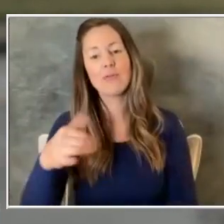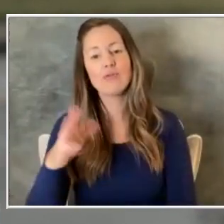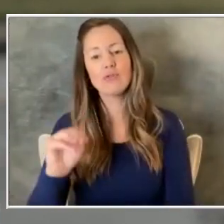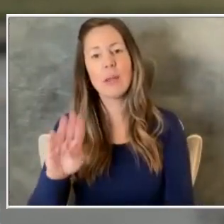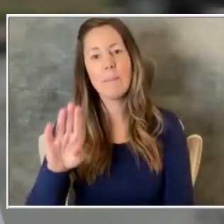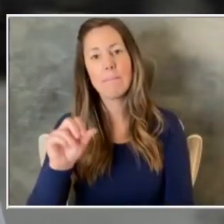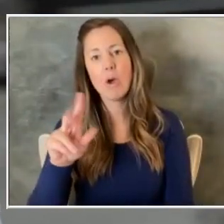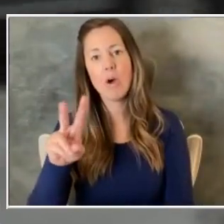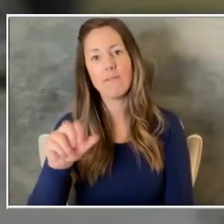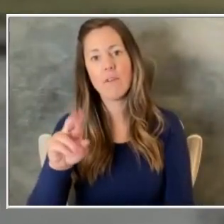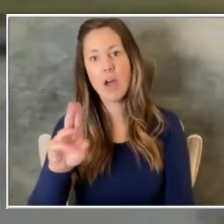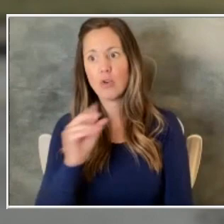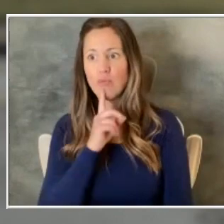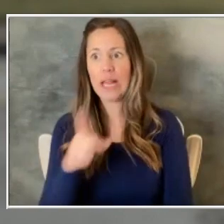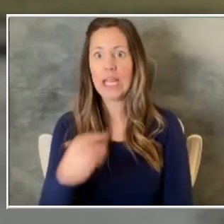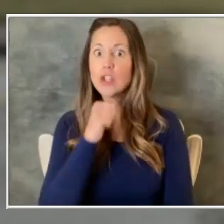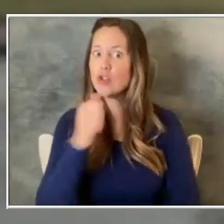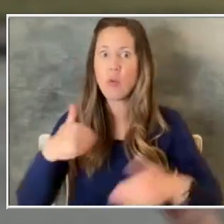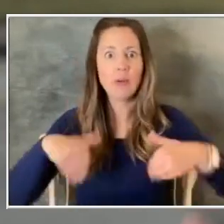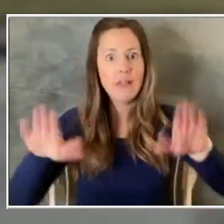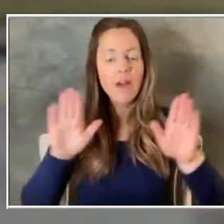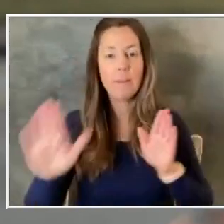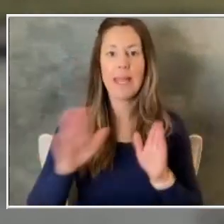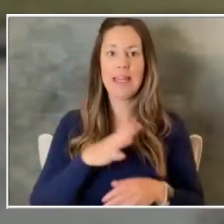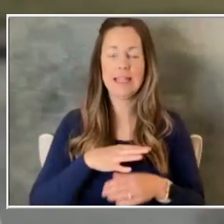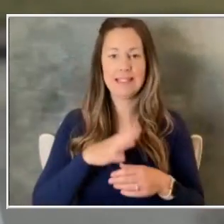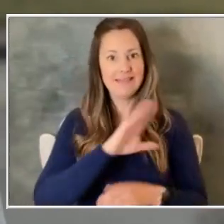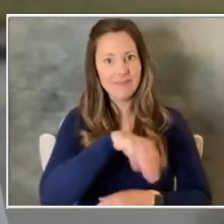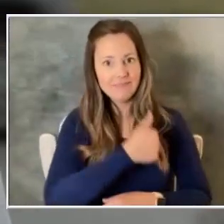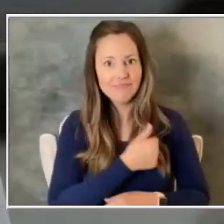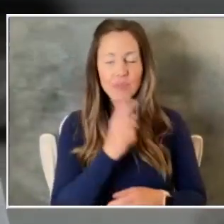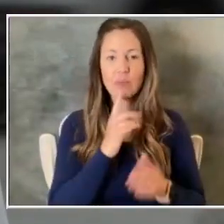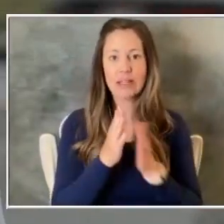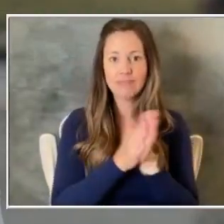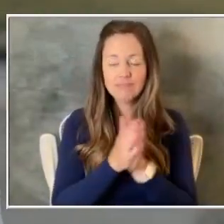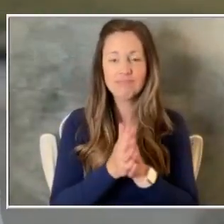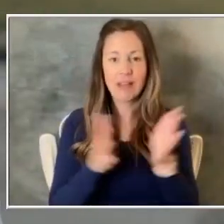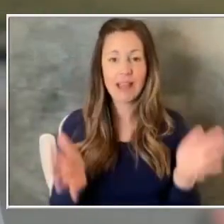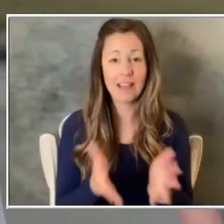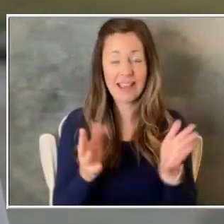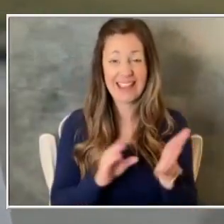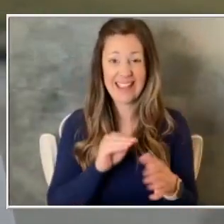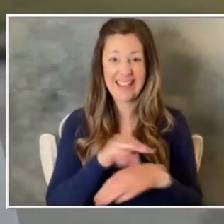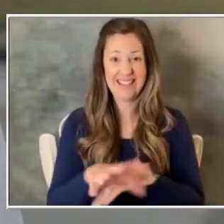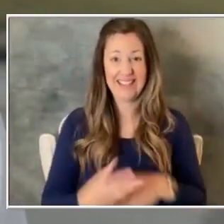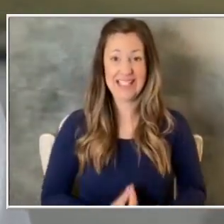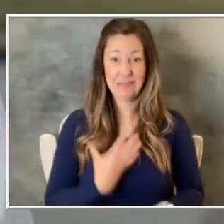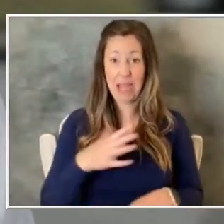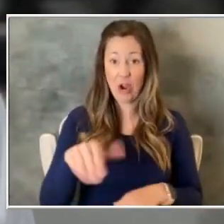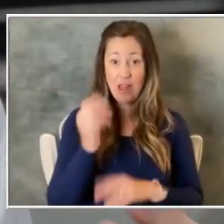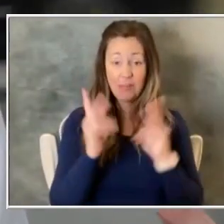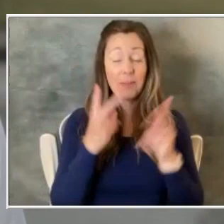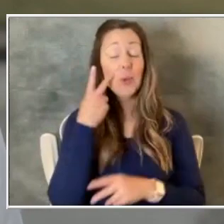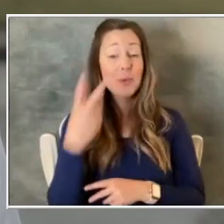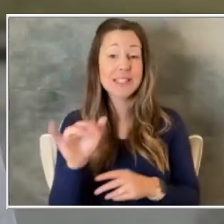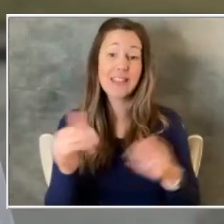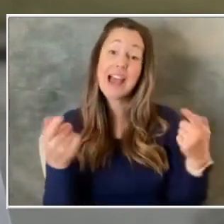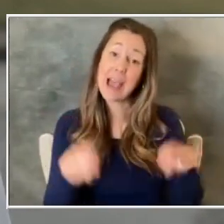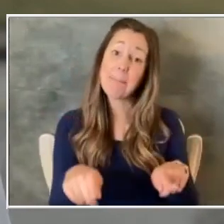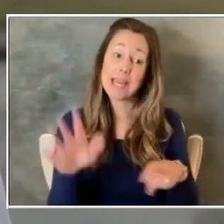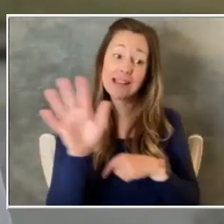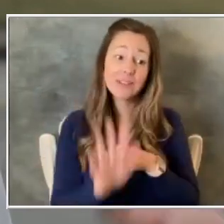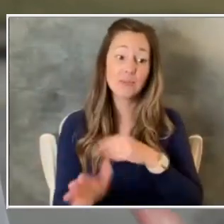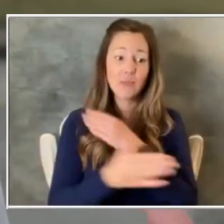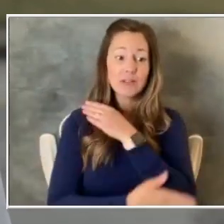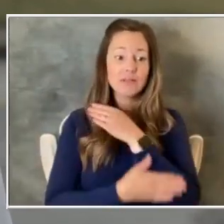don't ever give up spirit that he has and that he inspires so many others to have, you see that throughout this ride as it goes across the country. The riders, their